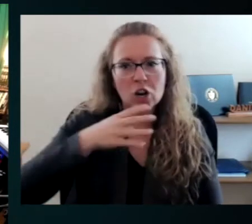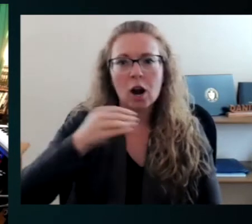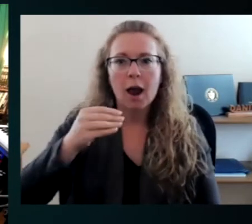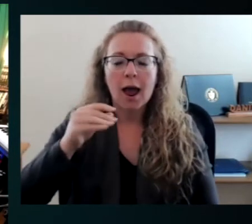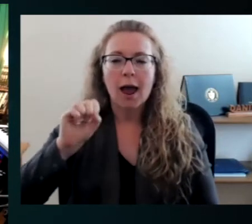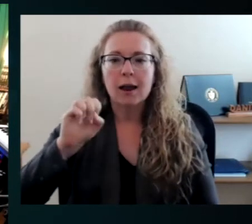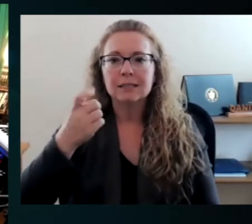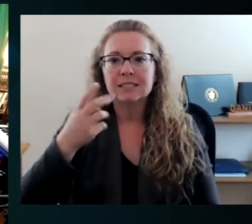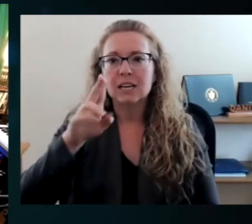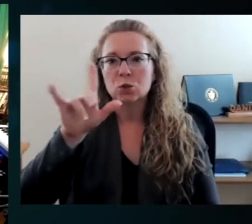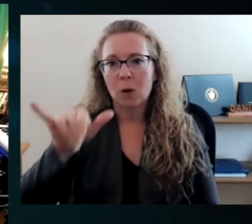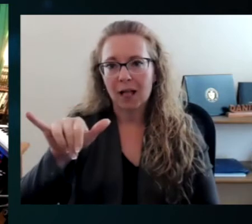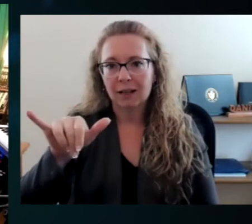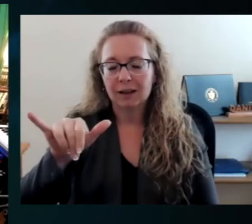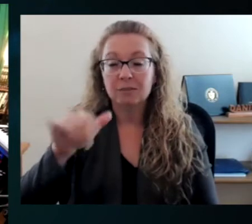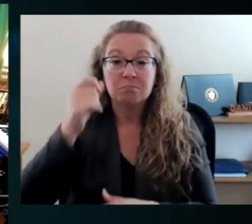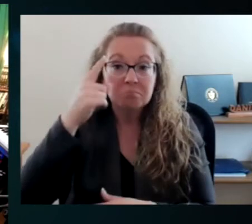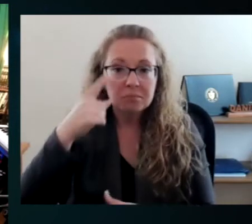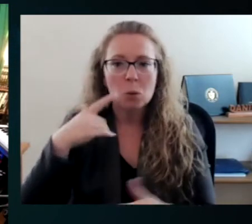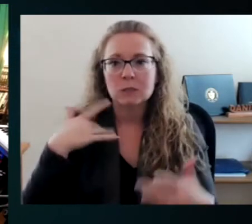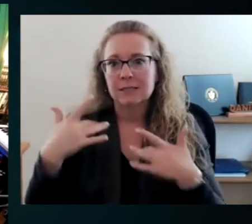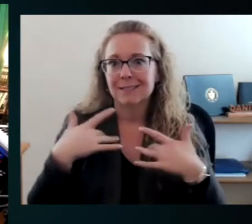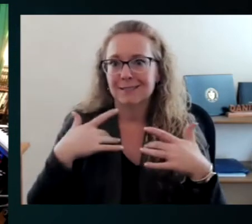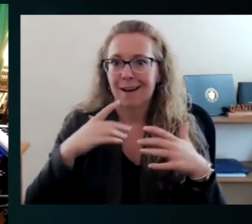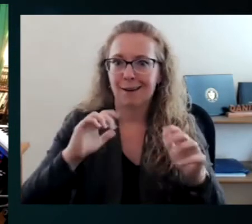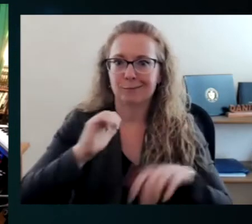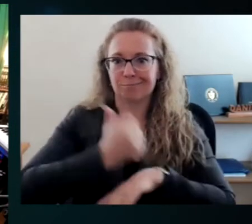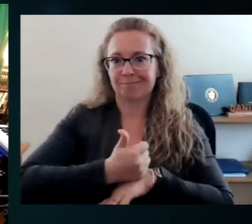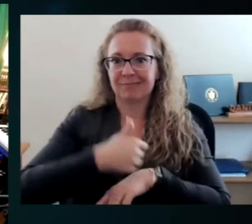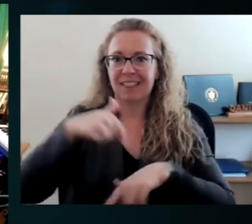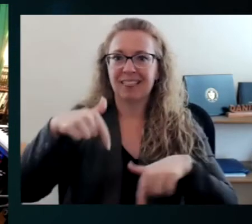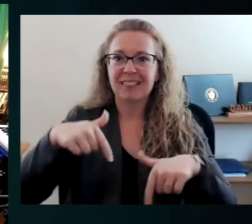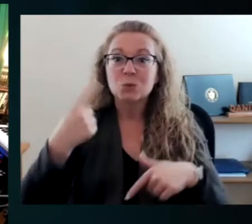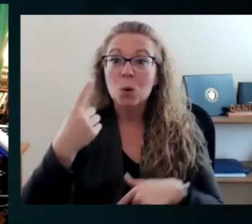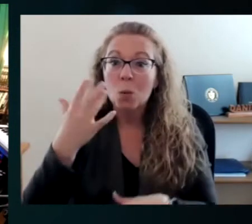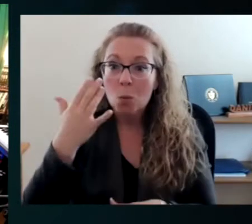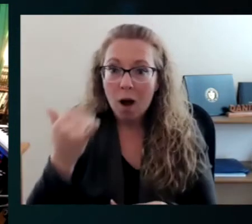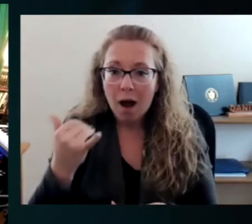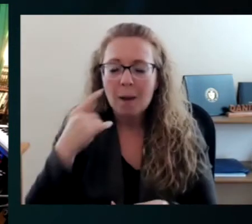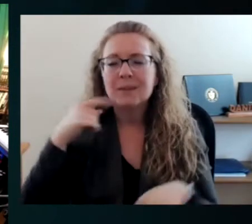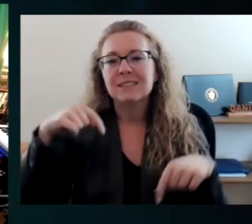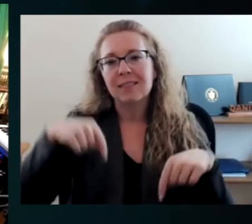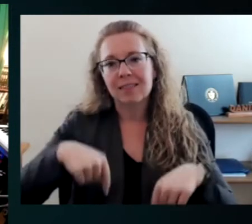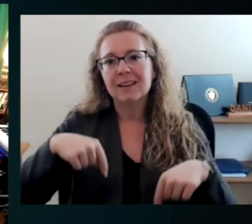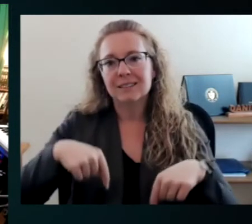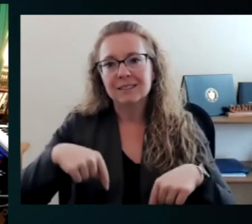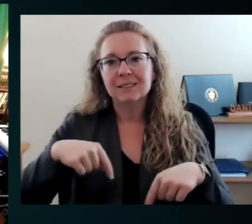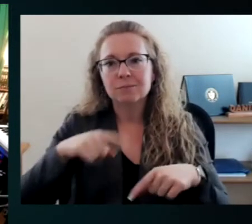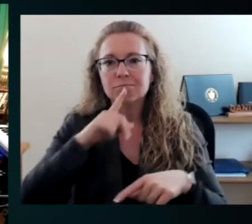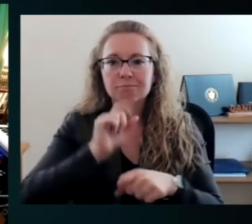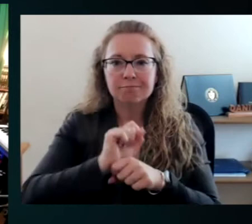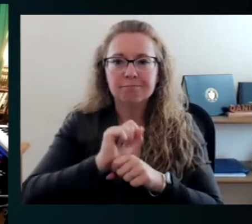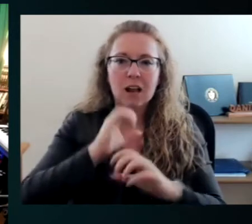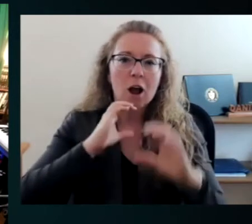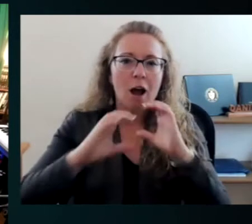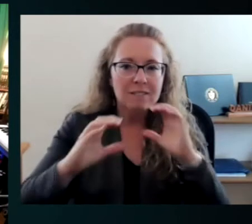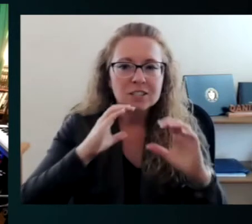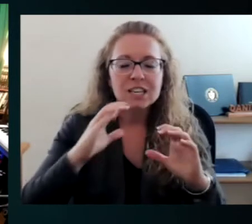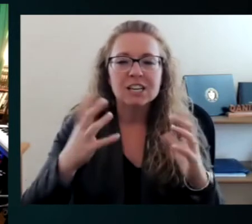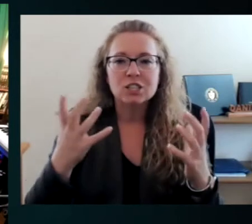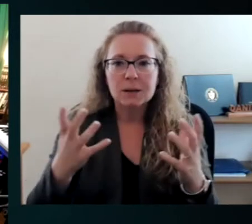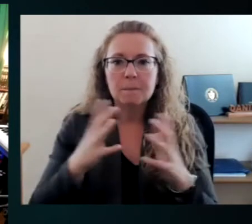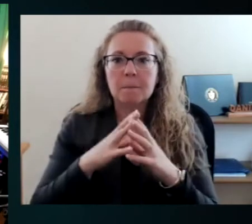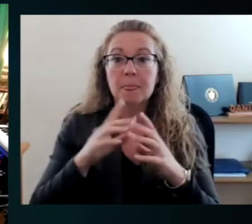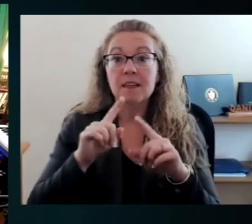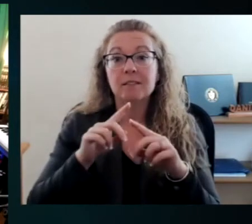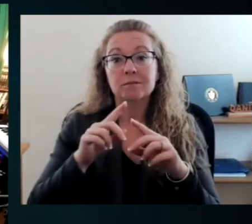sort of excited to put this one together because this is a conversation that is very dear to me right